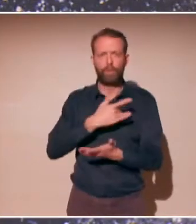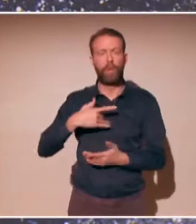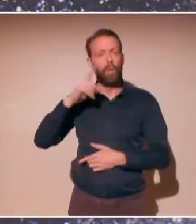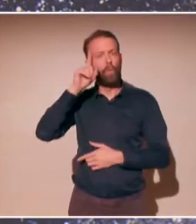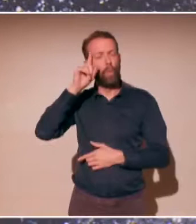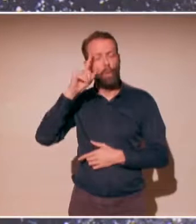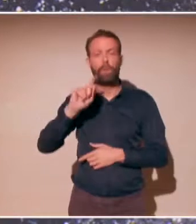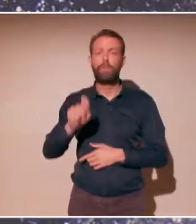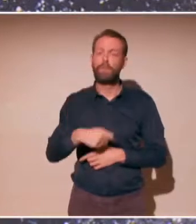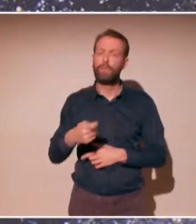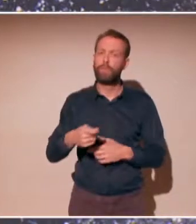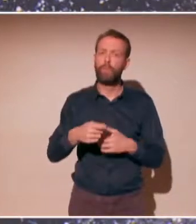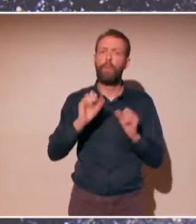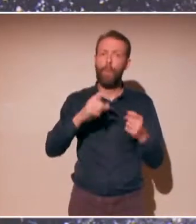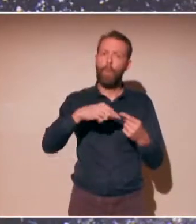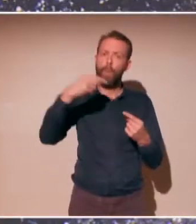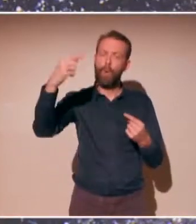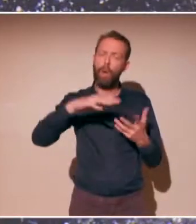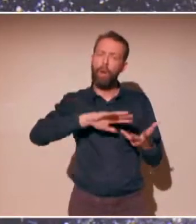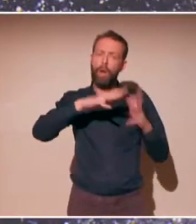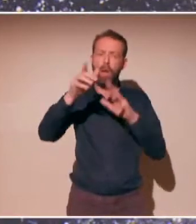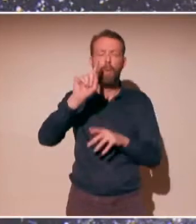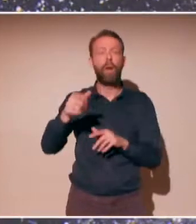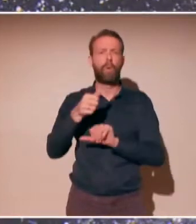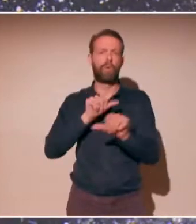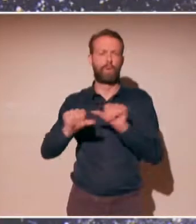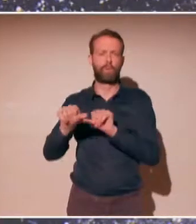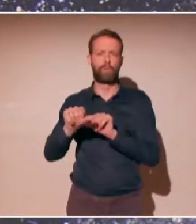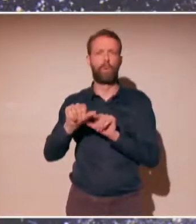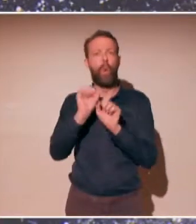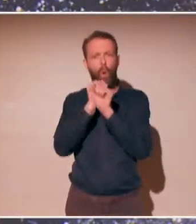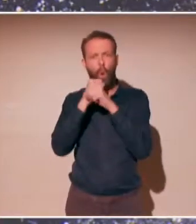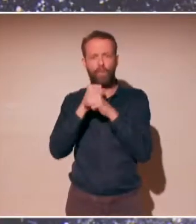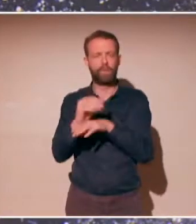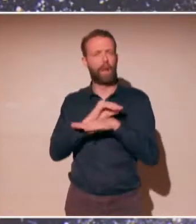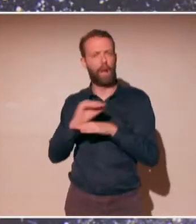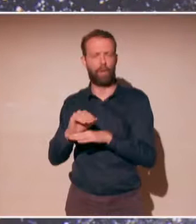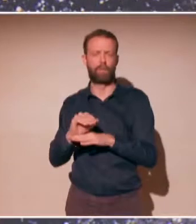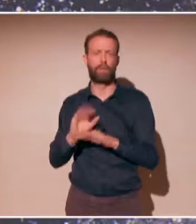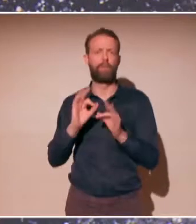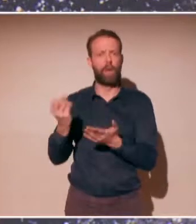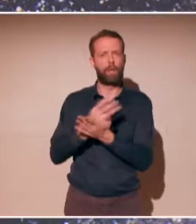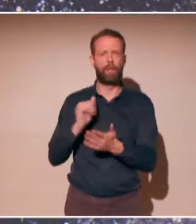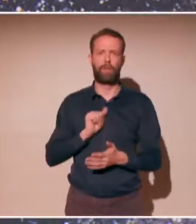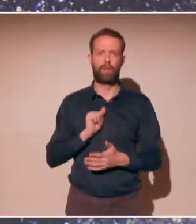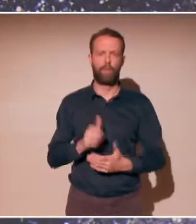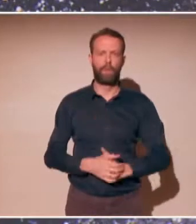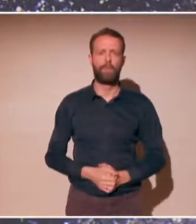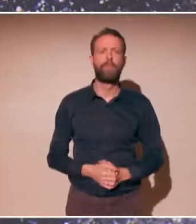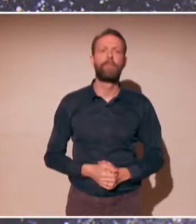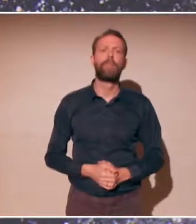guarantor for protecting data, medical data, because of course that's indispensable. If we cannot guarantee